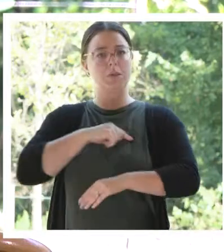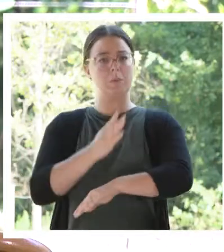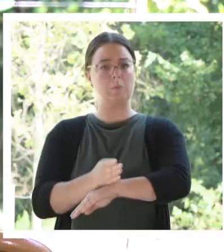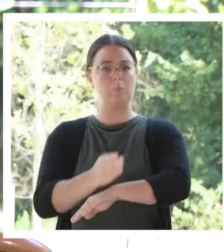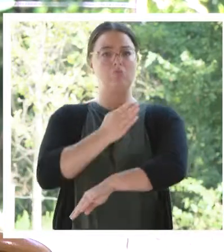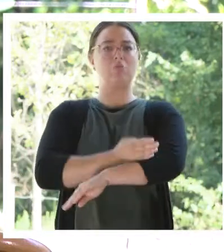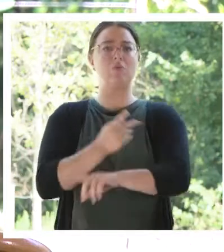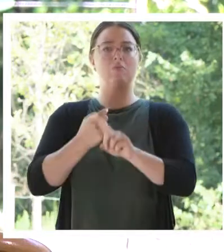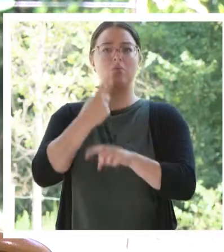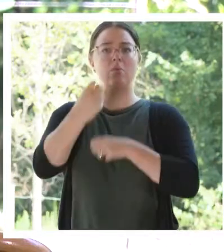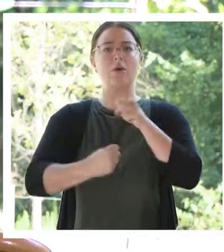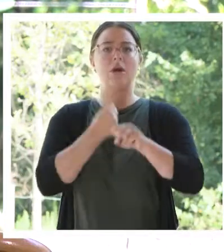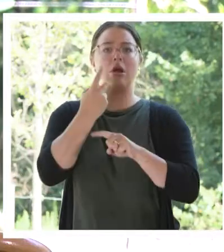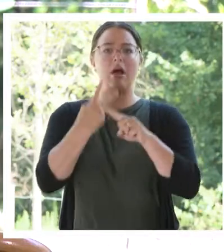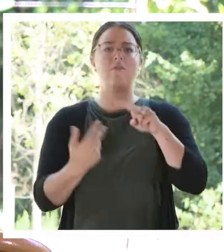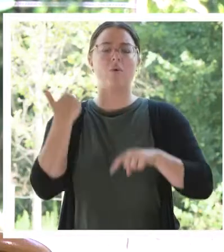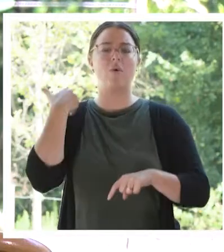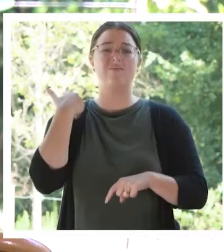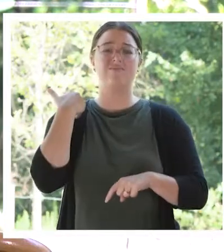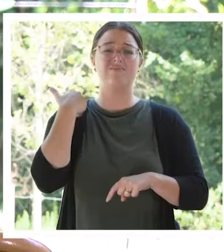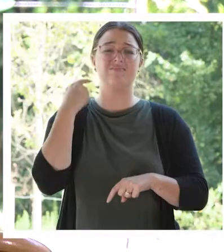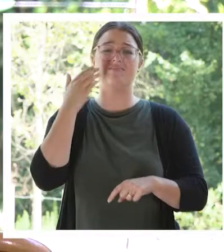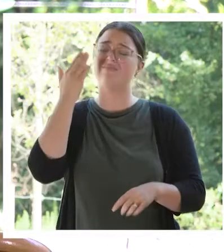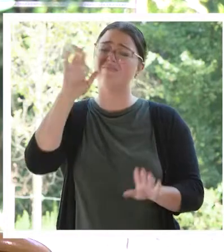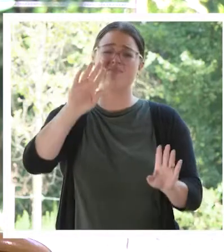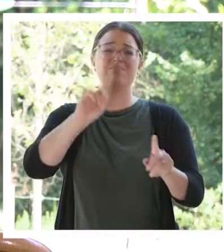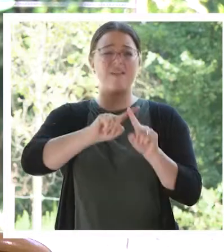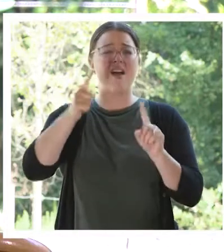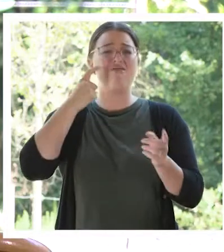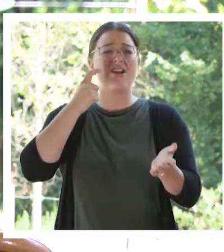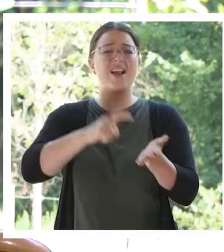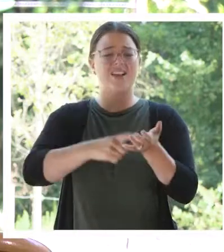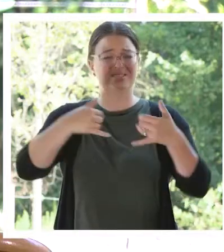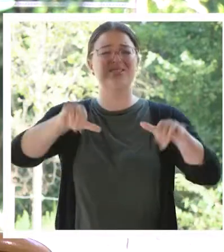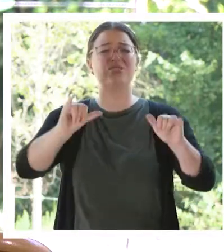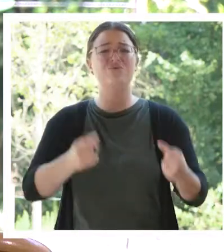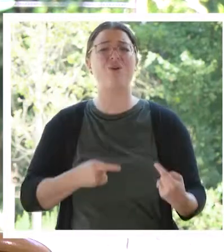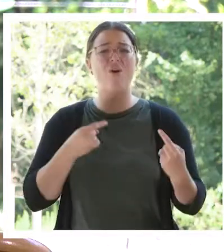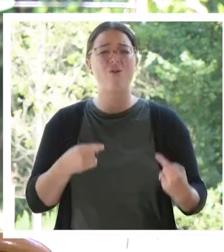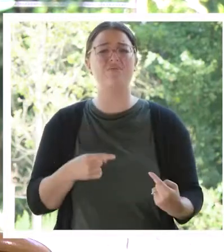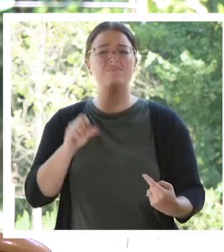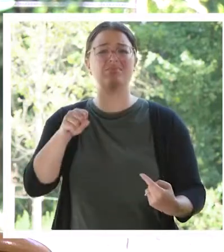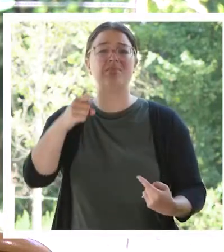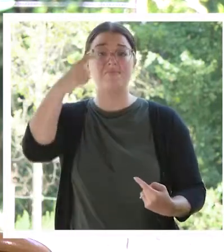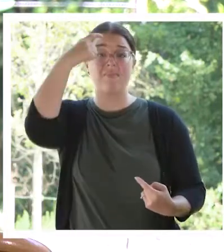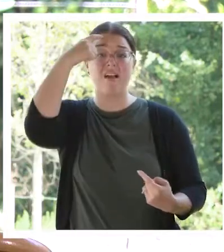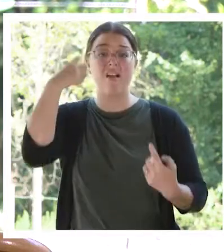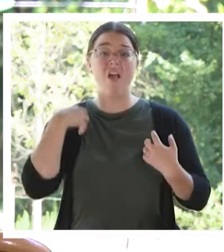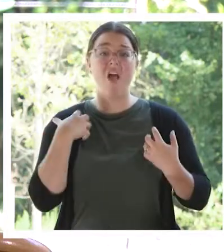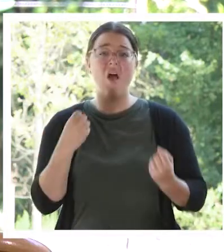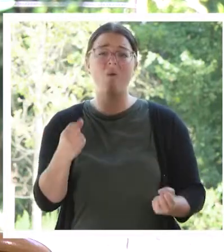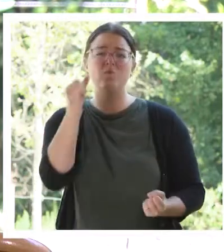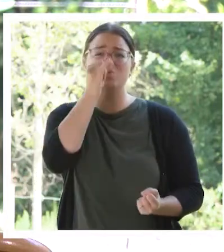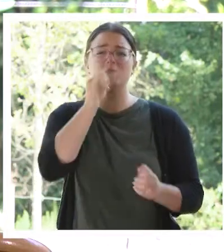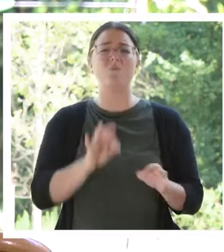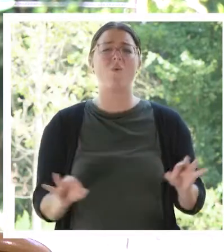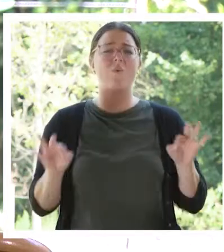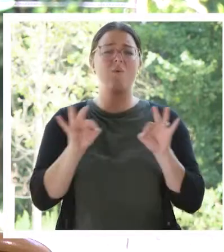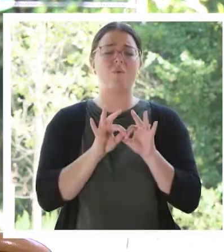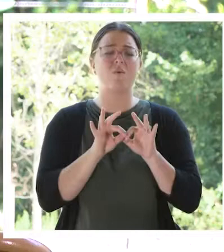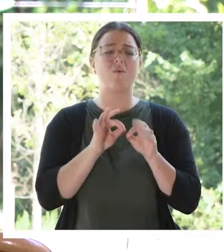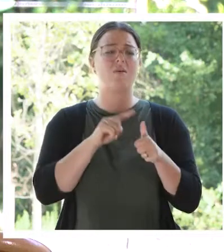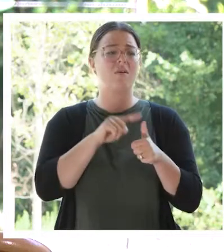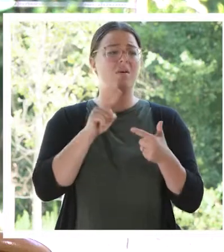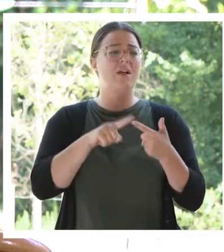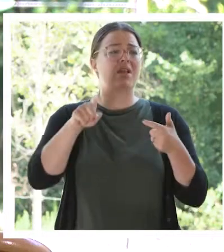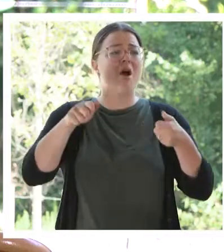that we still struggle with some needs. We know that mental health is a critical part of our community's recovery. We certainly need an opportunity to